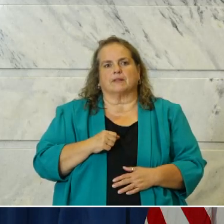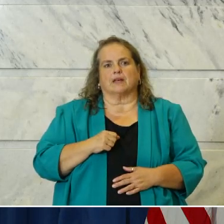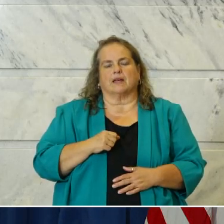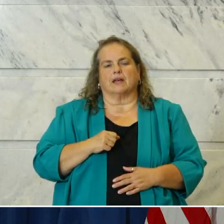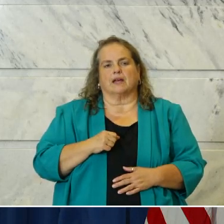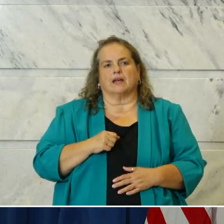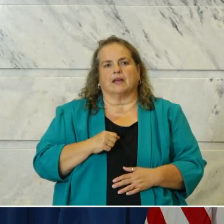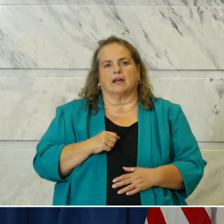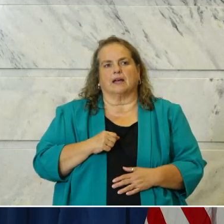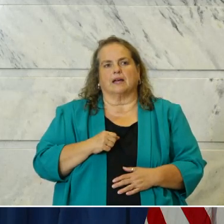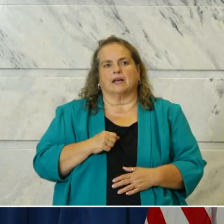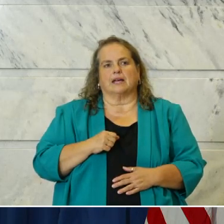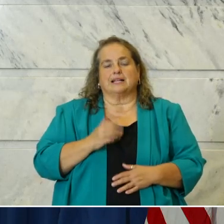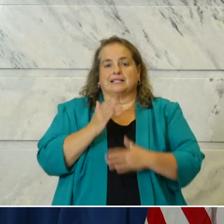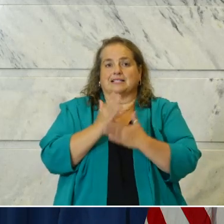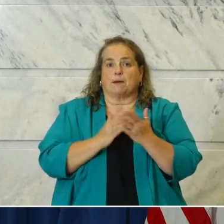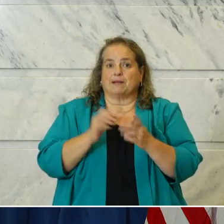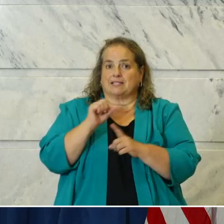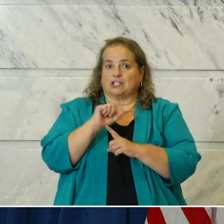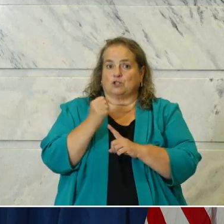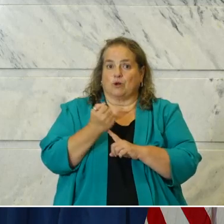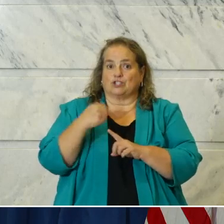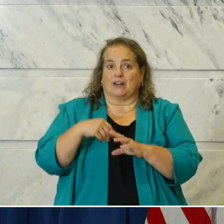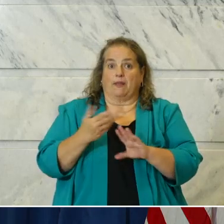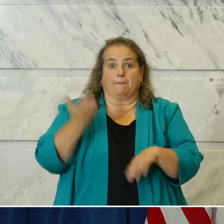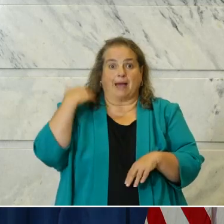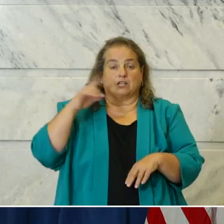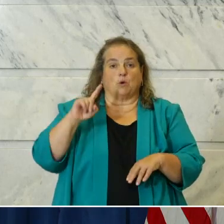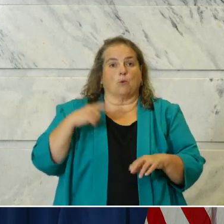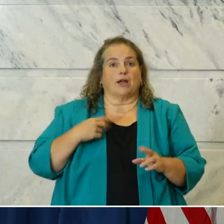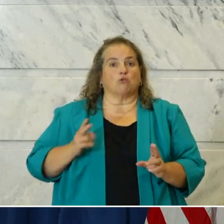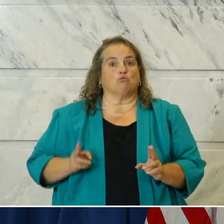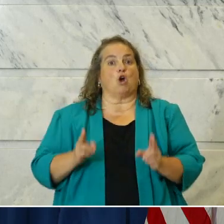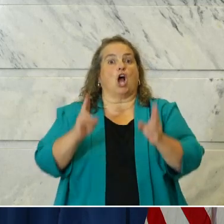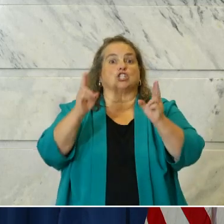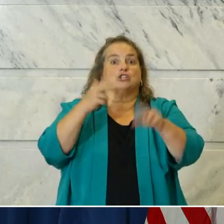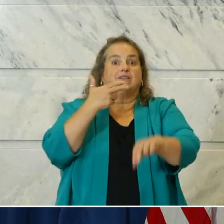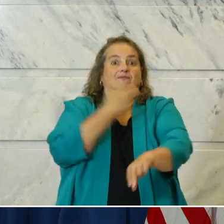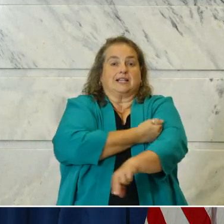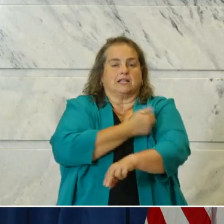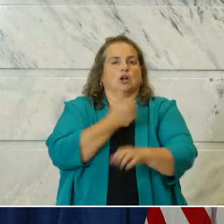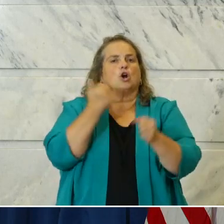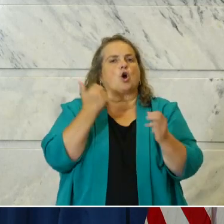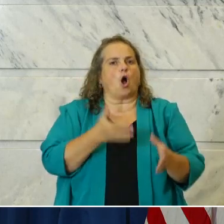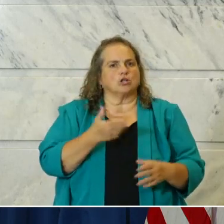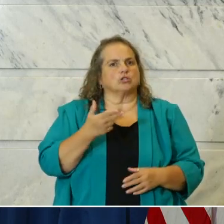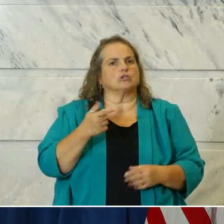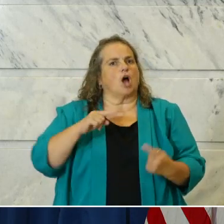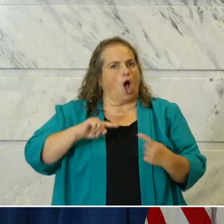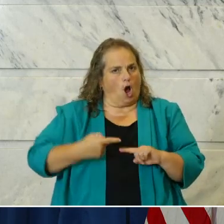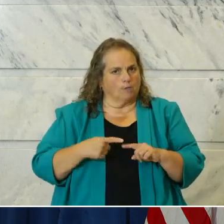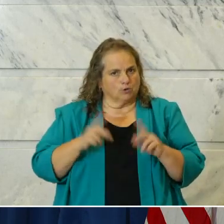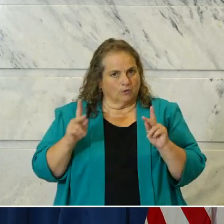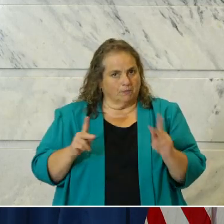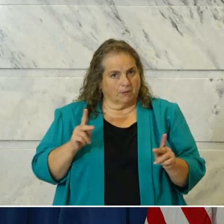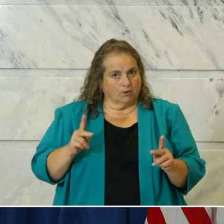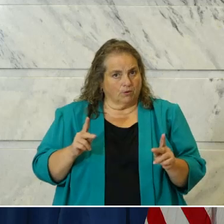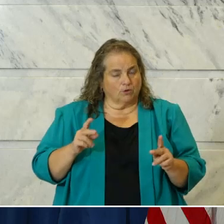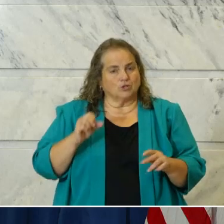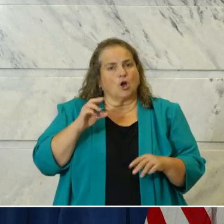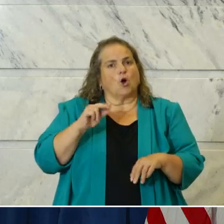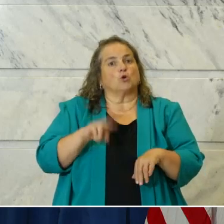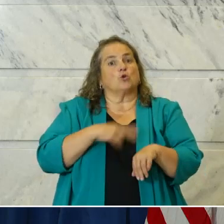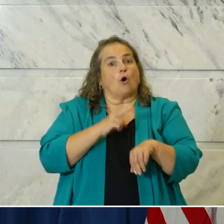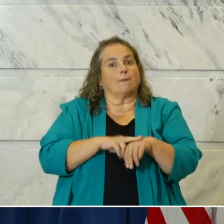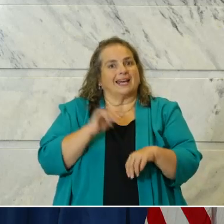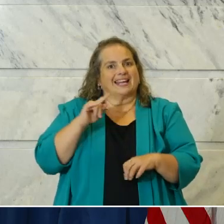where rushing a vaccine has caused harm to people. So normally it takes much longer